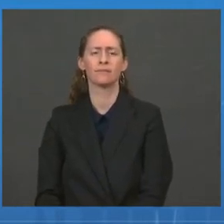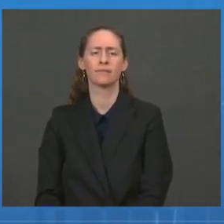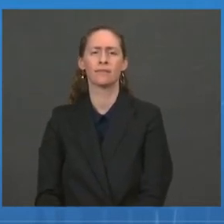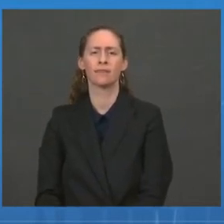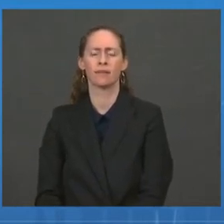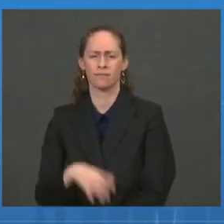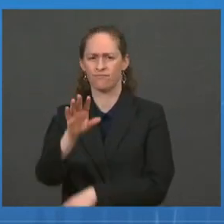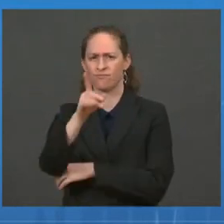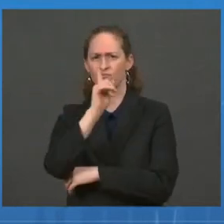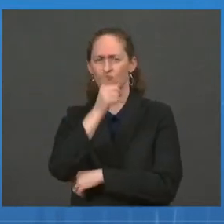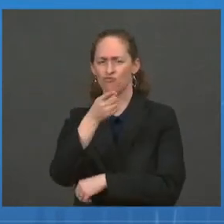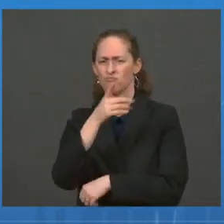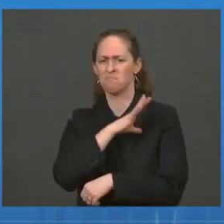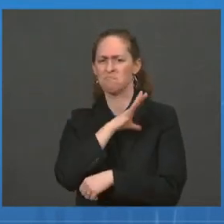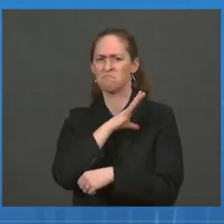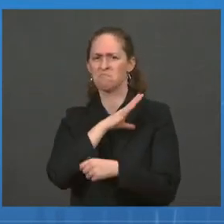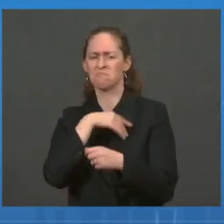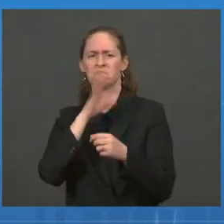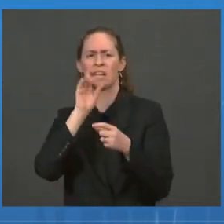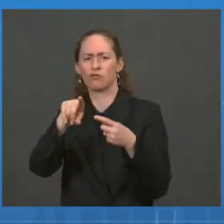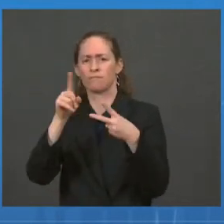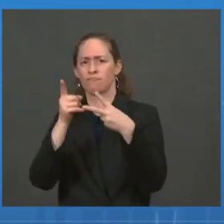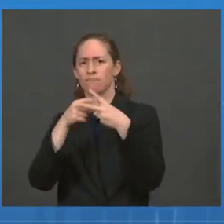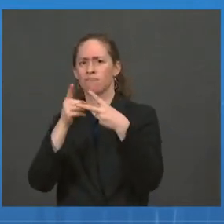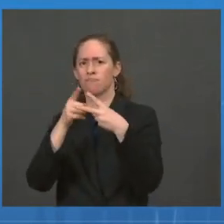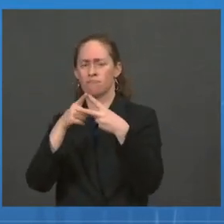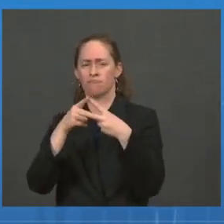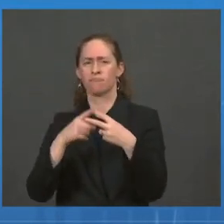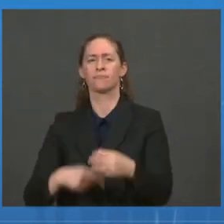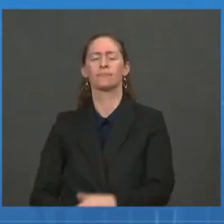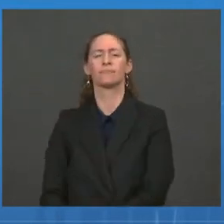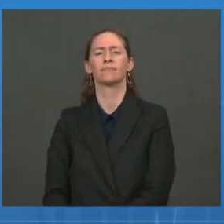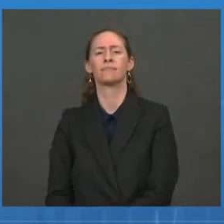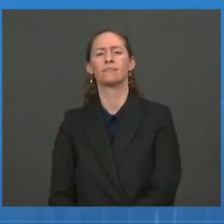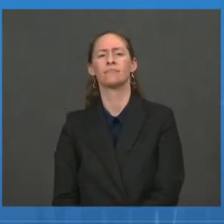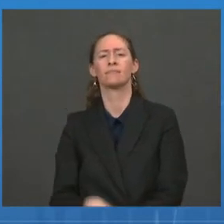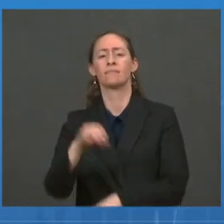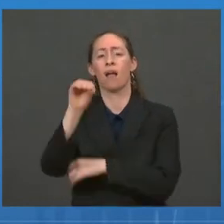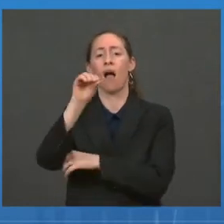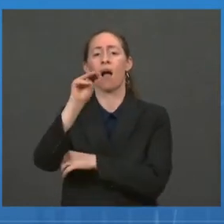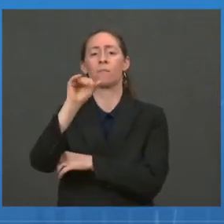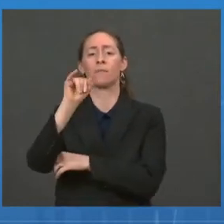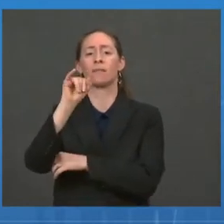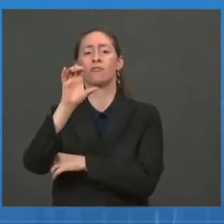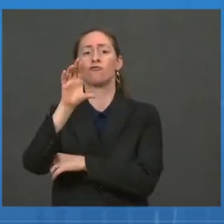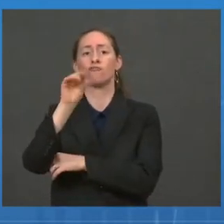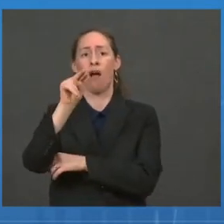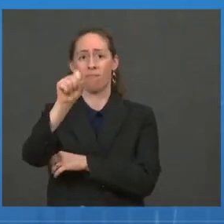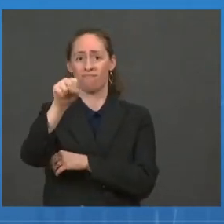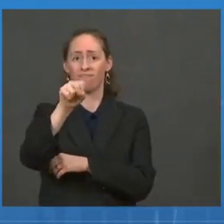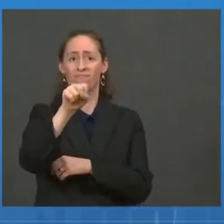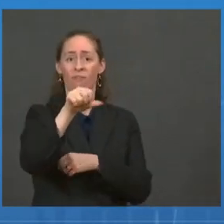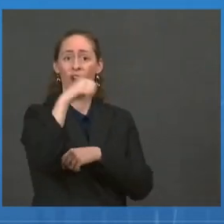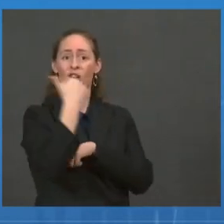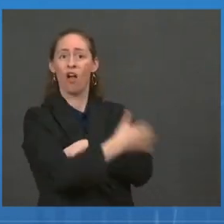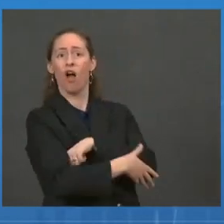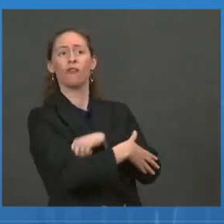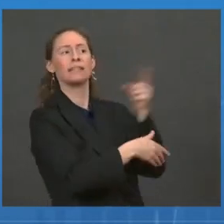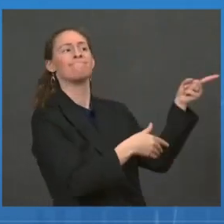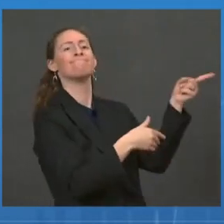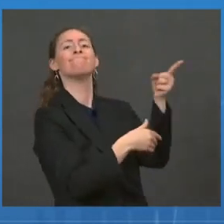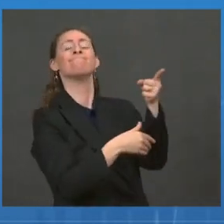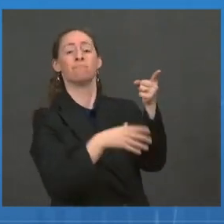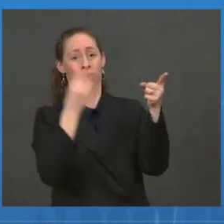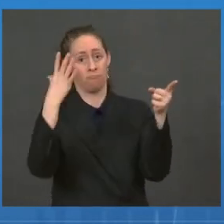other countries also have different um policies for international travelers one of the things that's really robust here in the